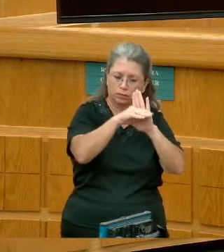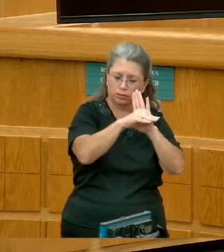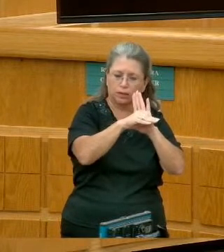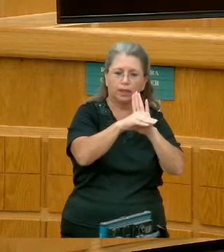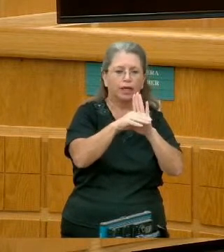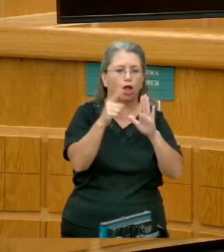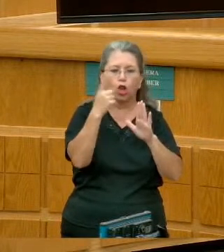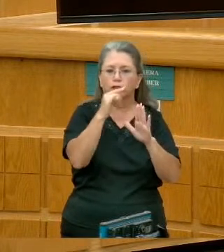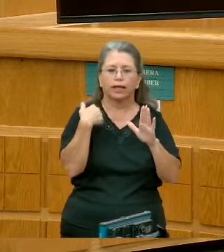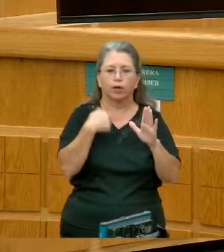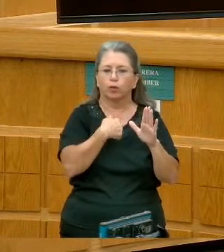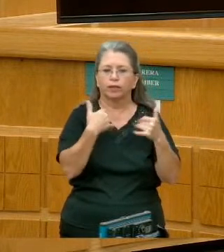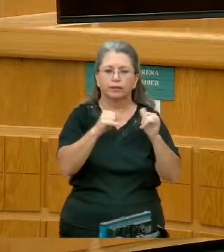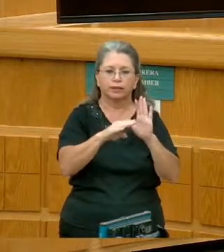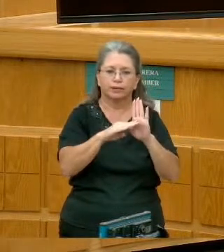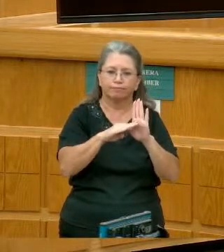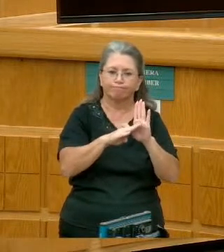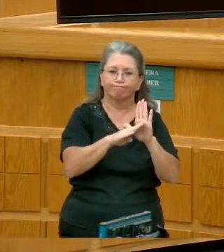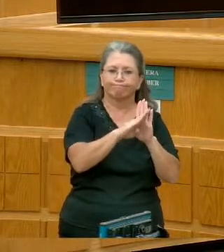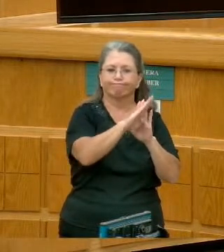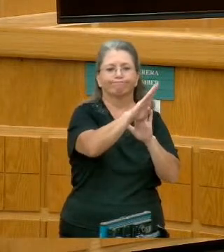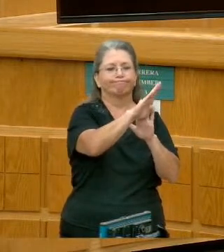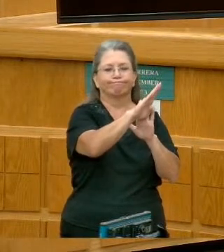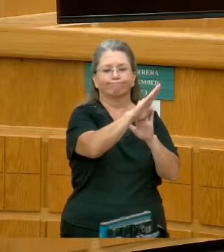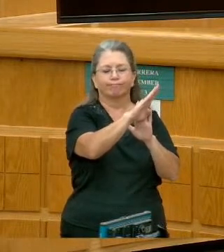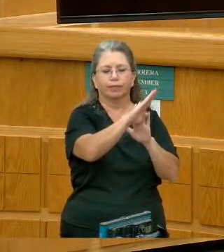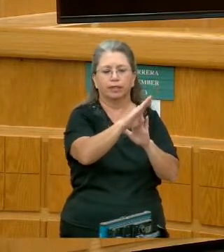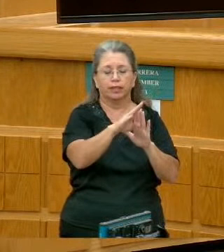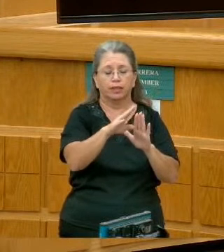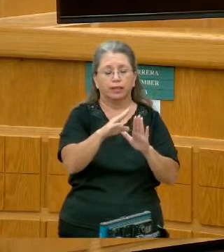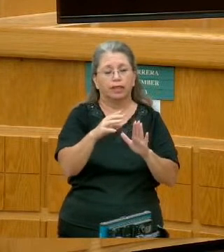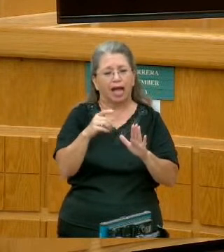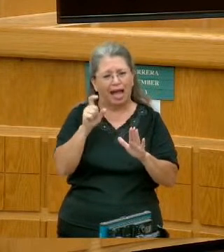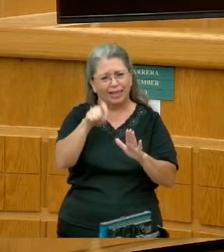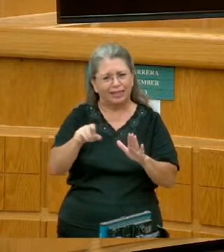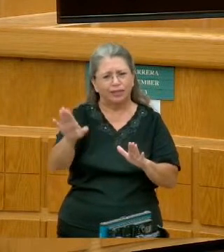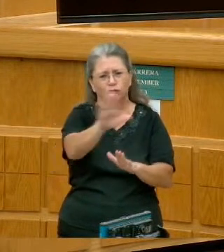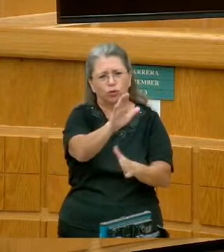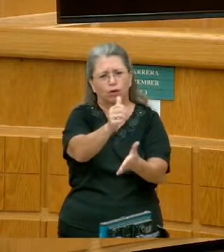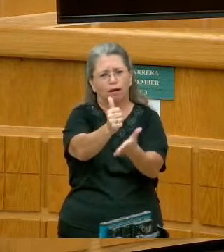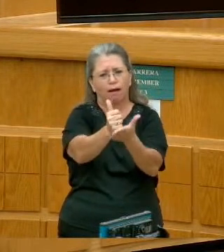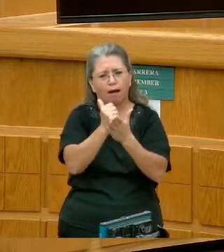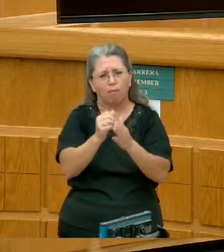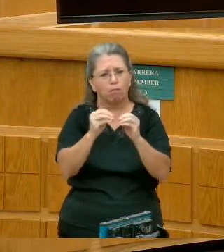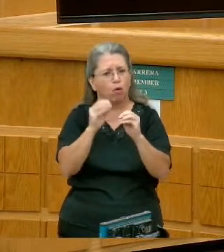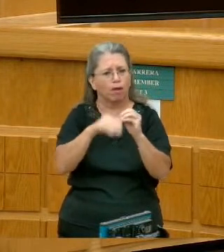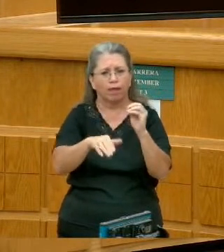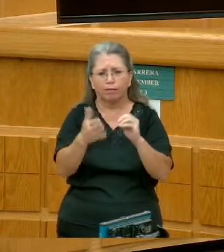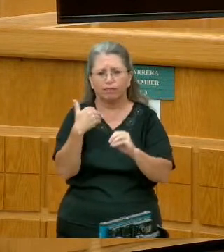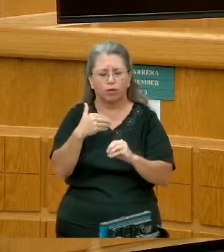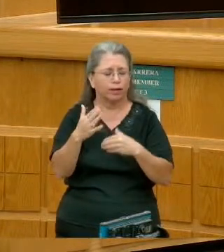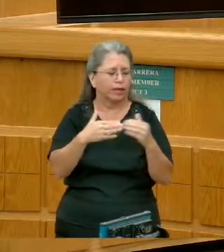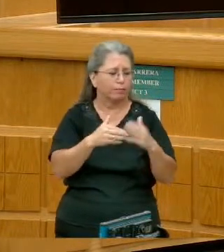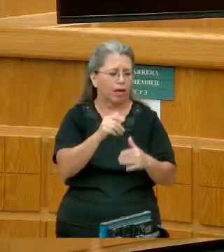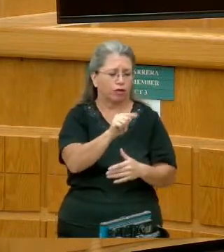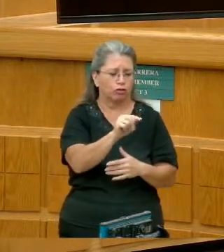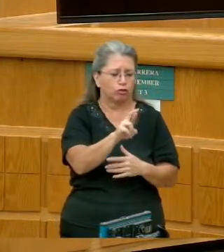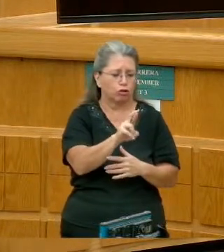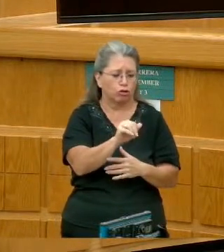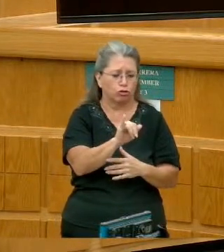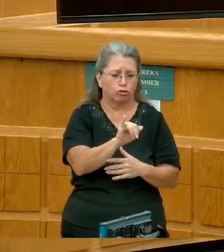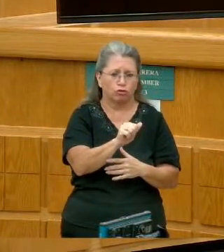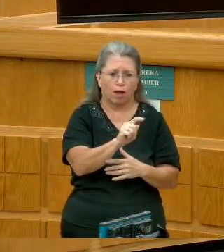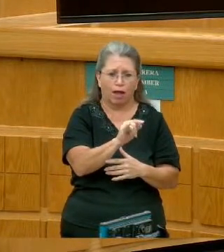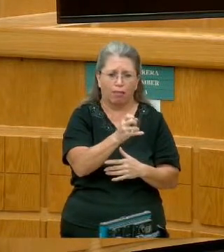with all of you, I need your help more than ever. Whether it's a triathlon like I mentioned or just a regular